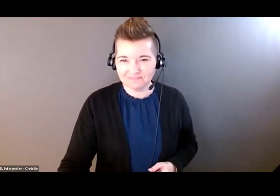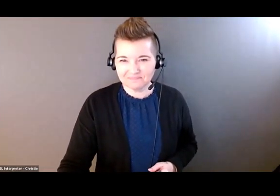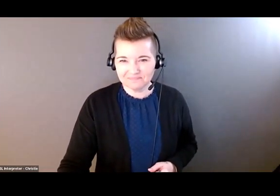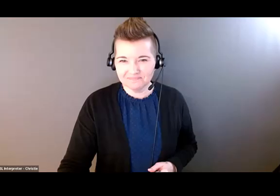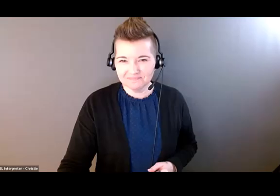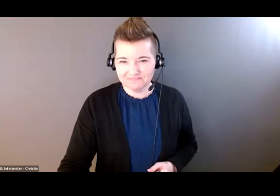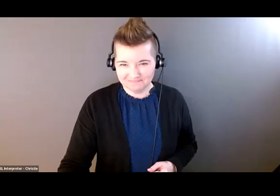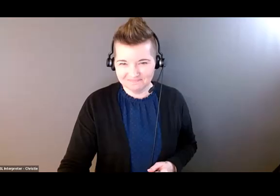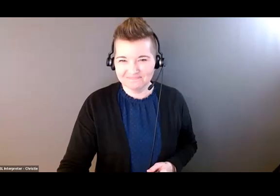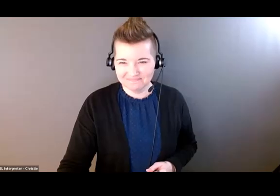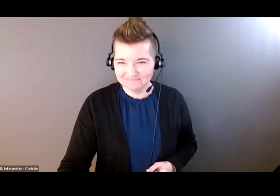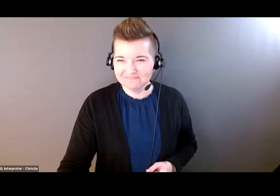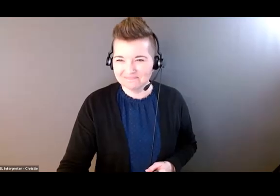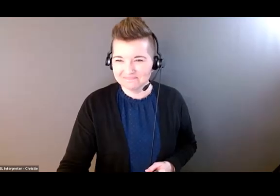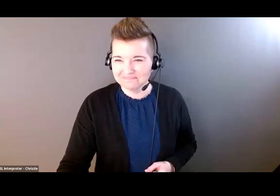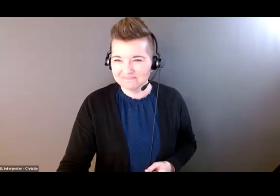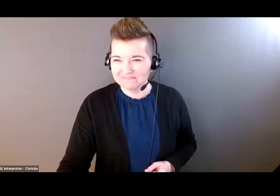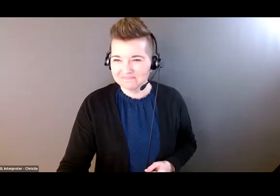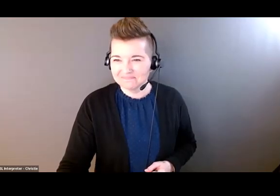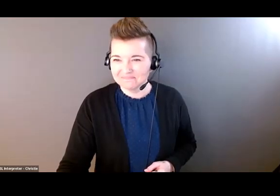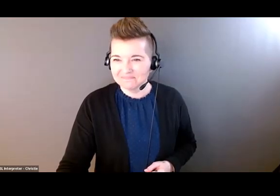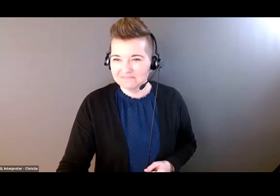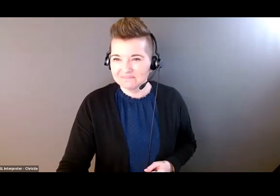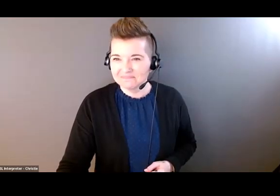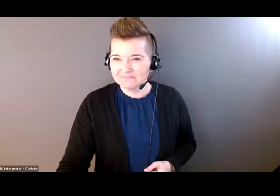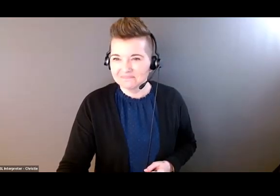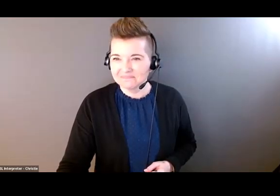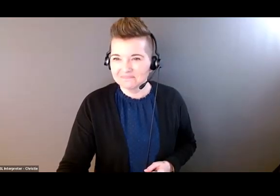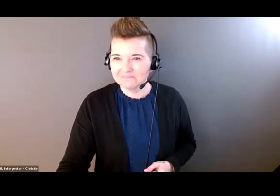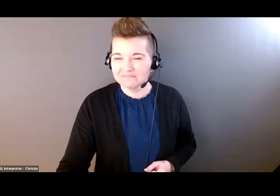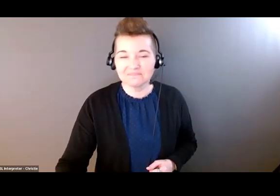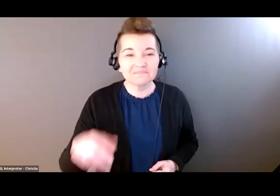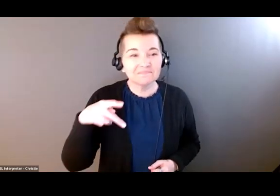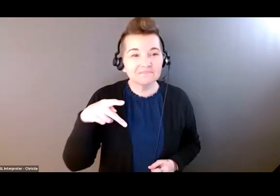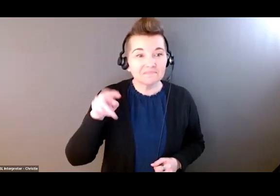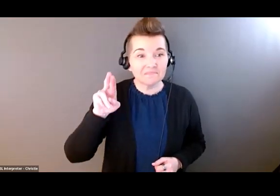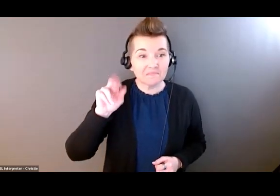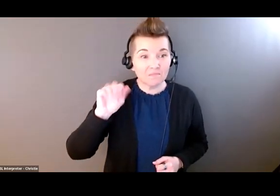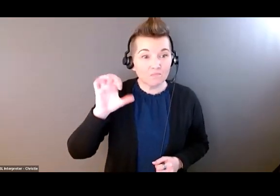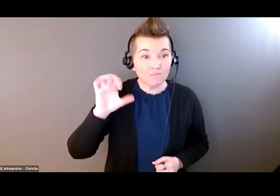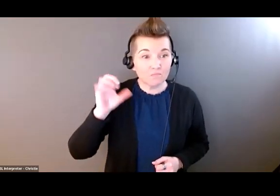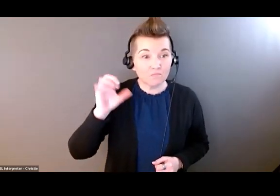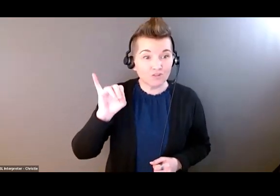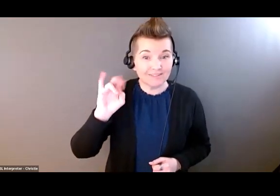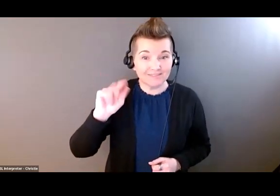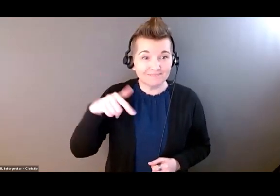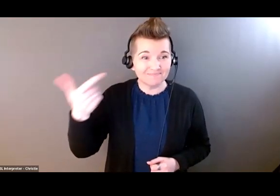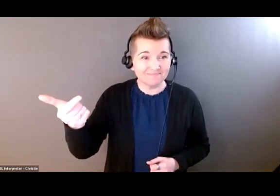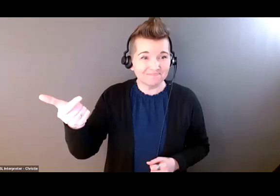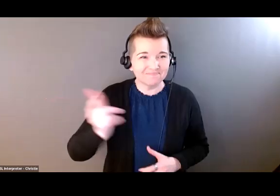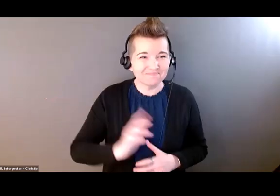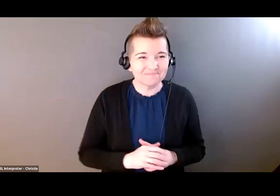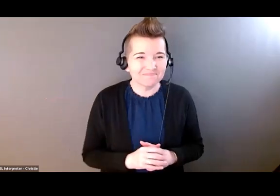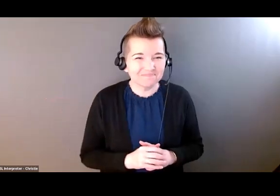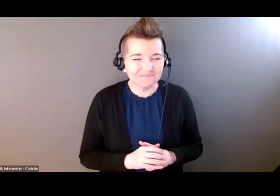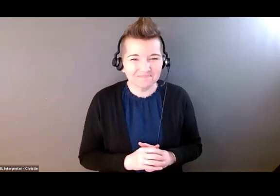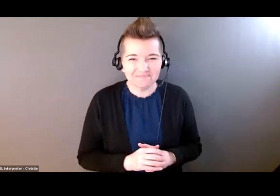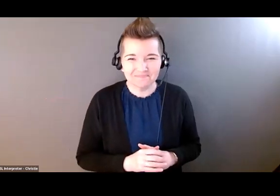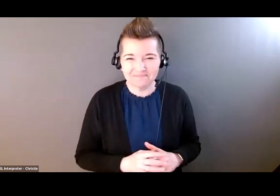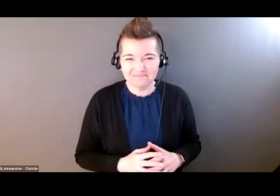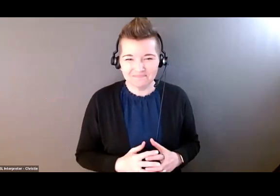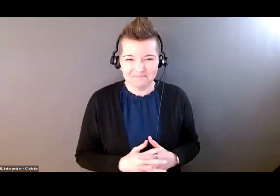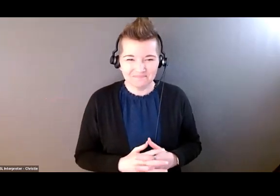first conversation of the day. Prachi, over to you, and I think we're going to bring the slides down.